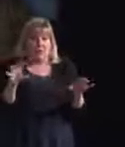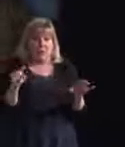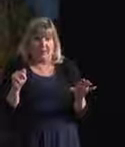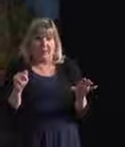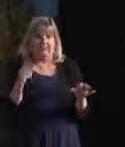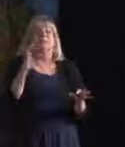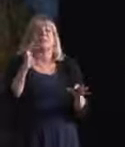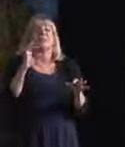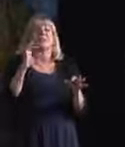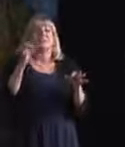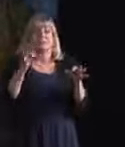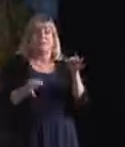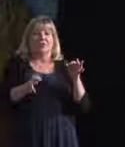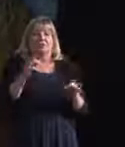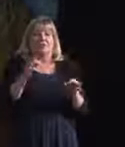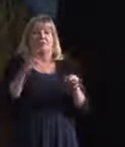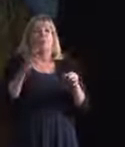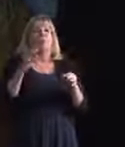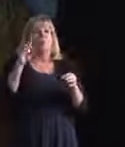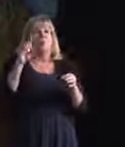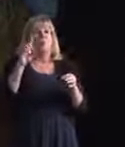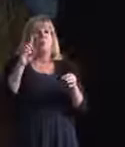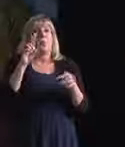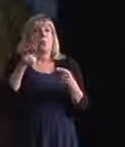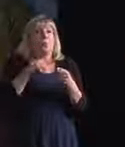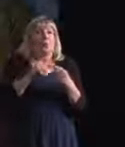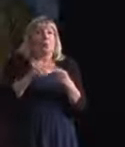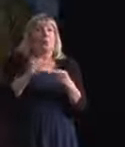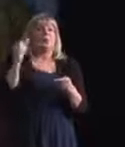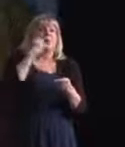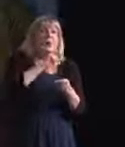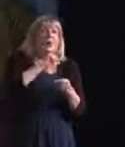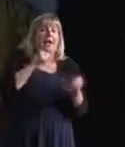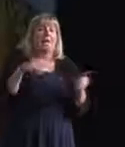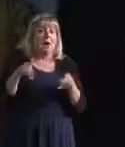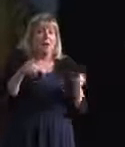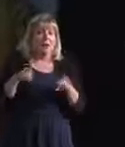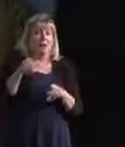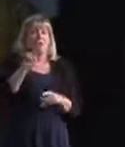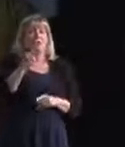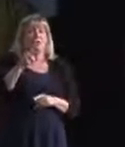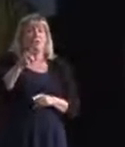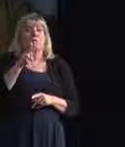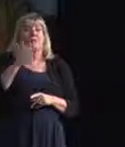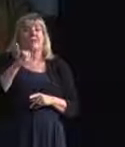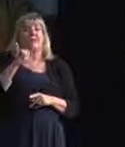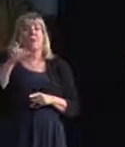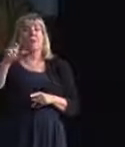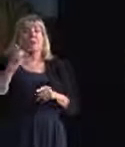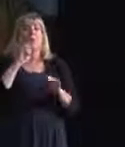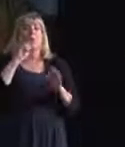Just weeks later, while drunk at a party, Trujillo ordered the deaths